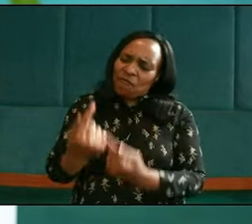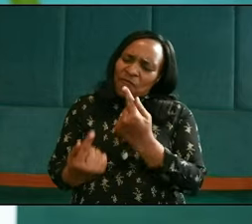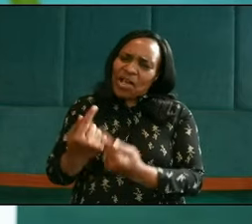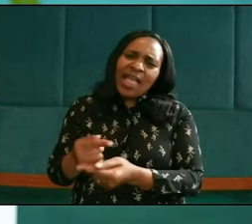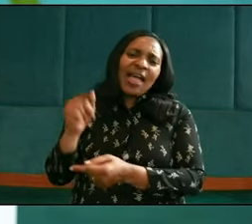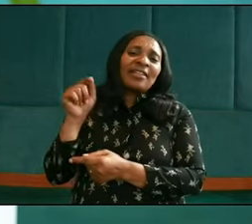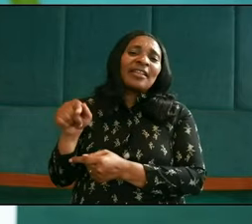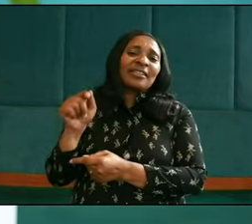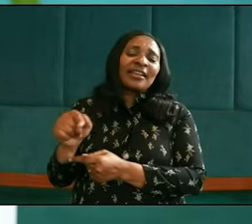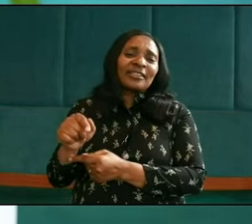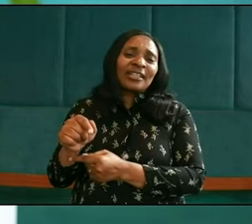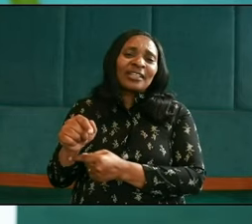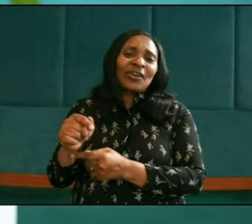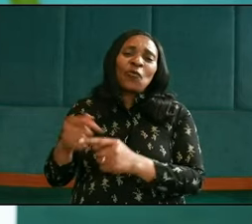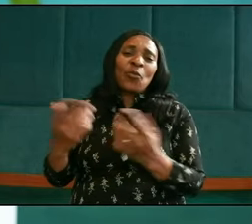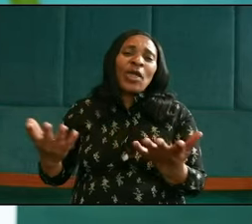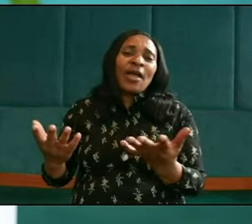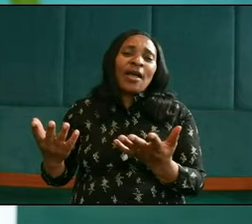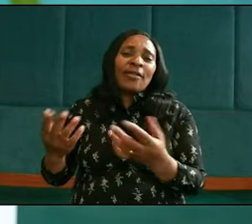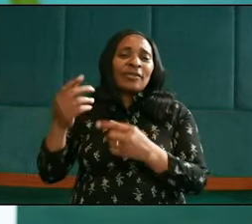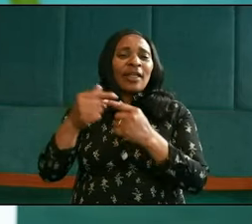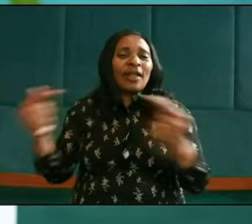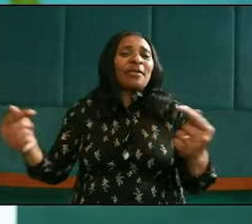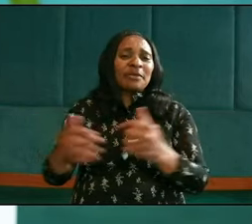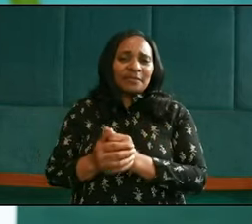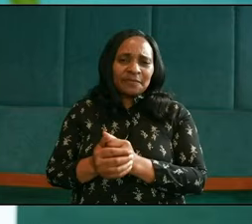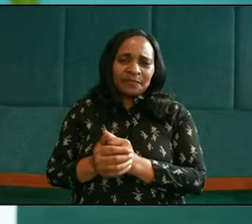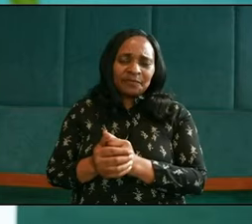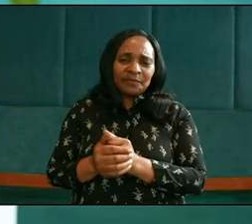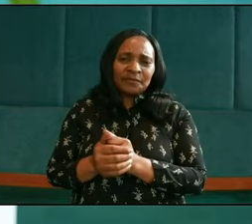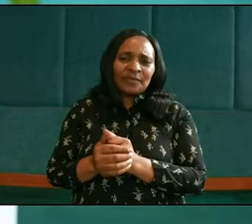is from the enemy. It's glazing.